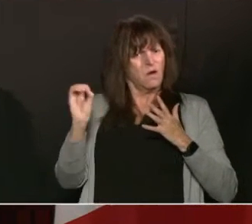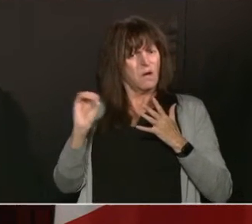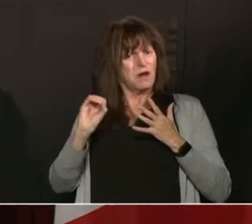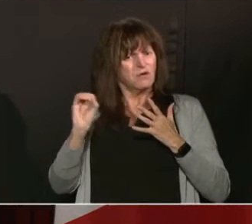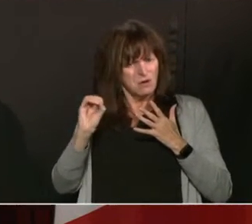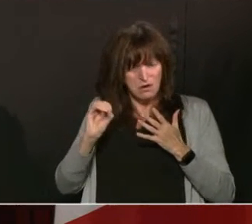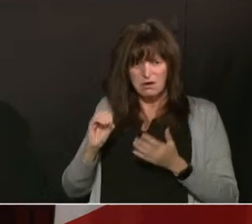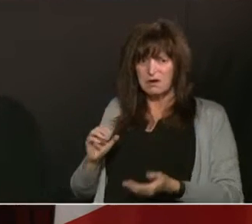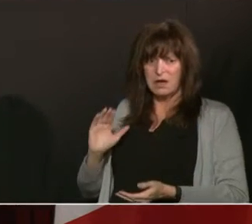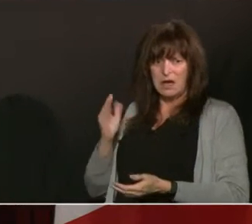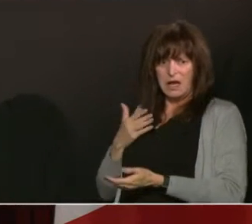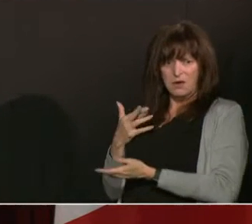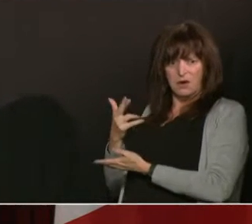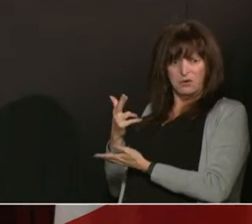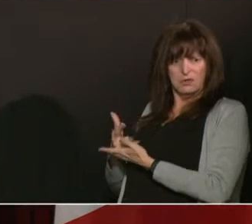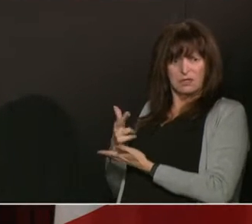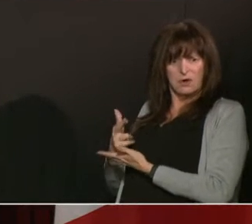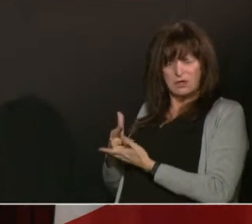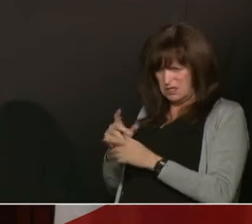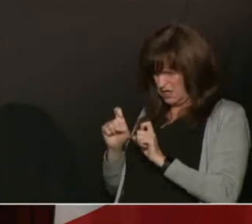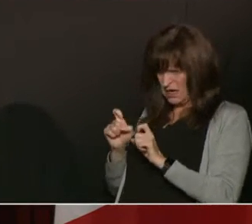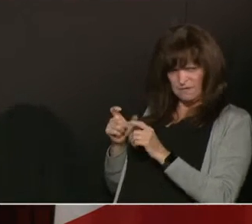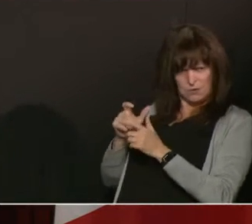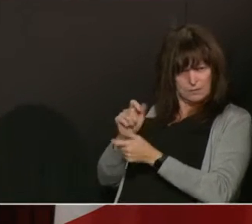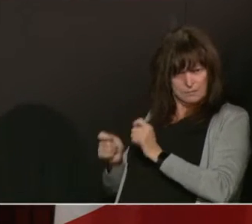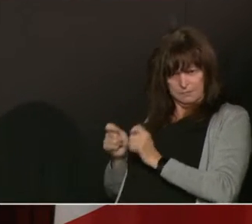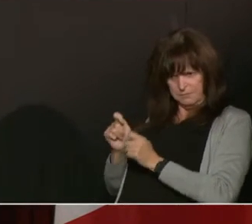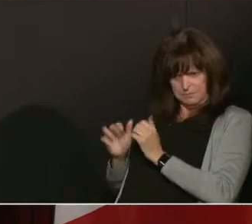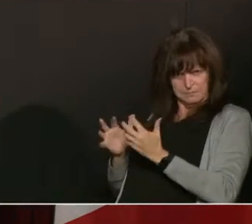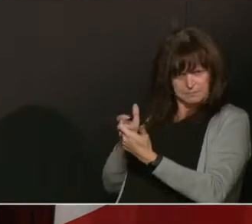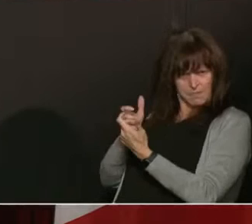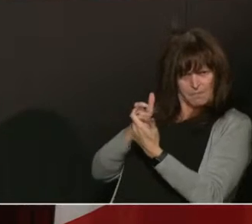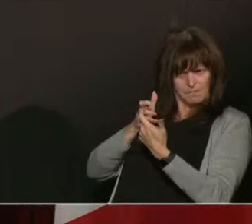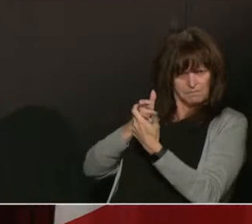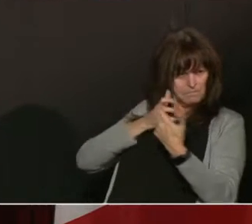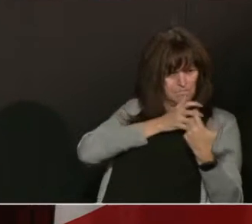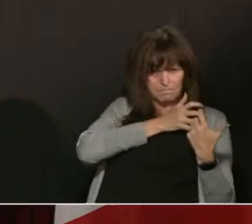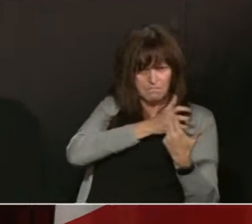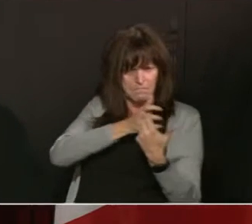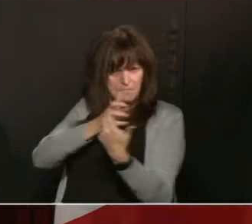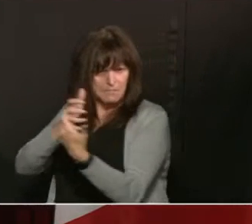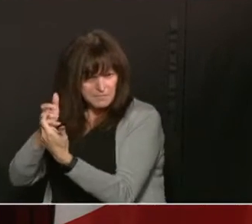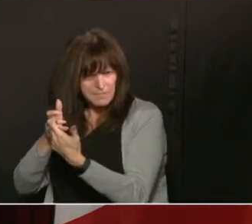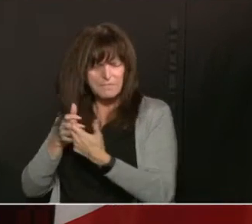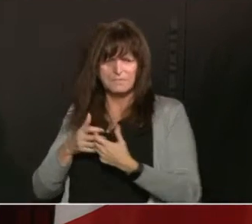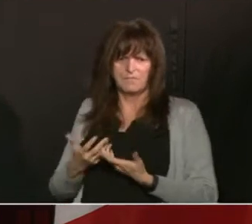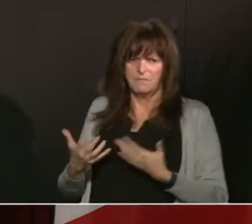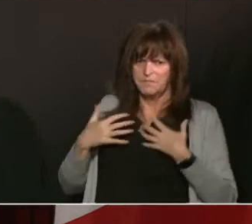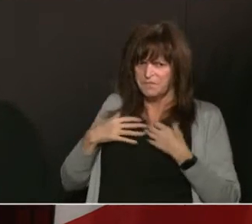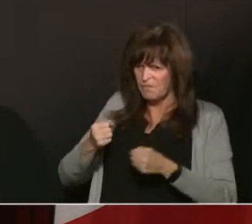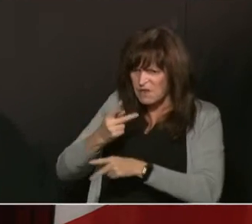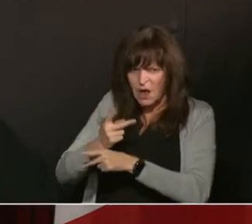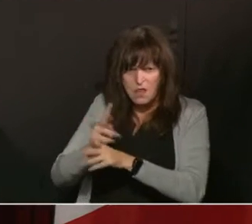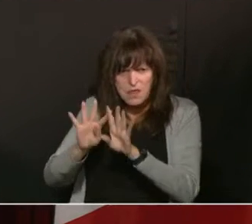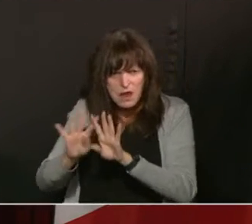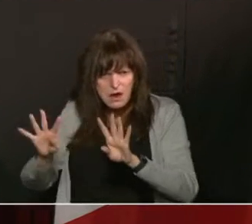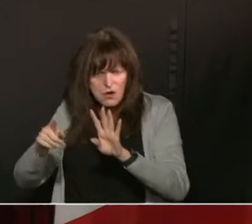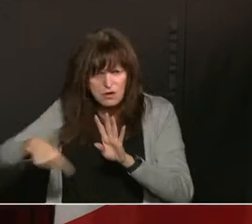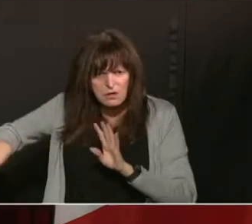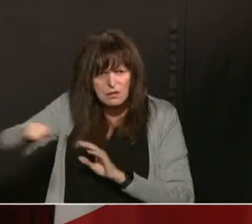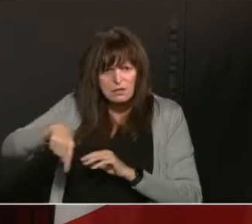most vulnerable are protected and that healthcare in essential settings remain open and functioning